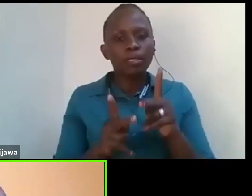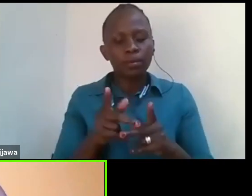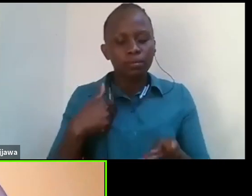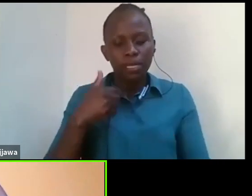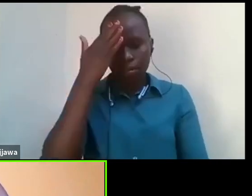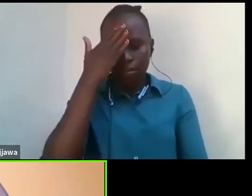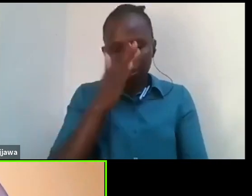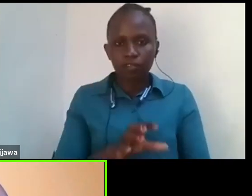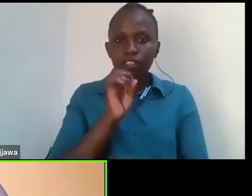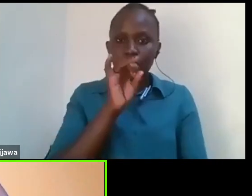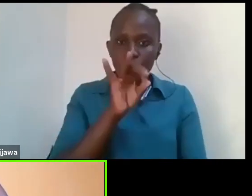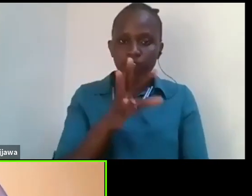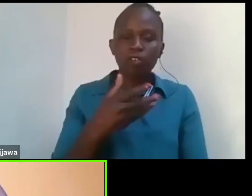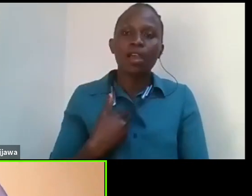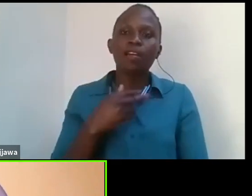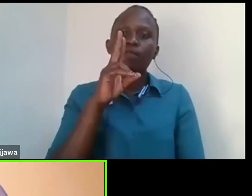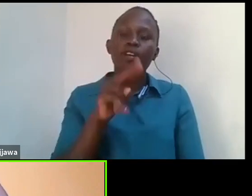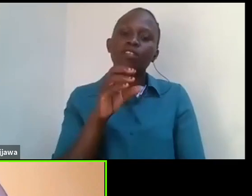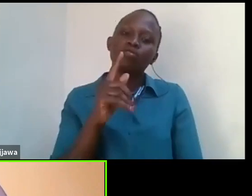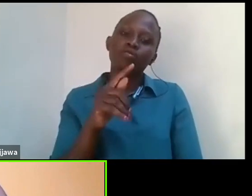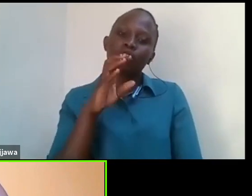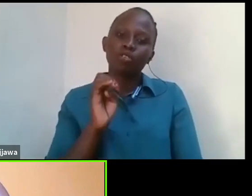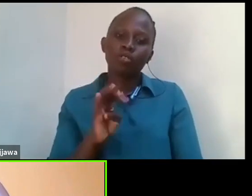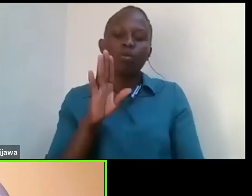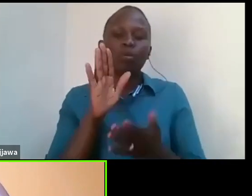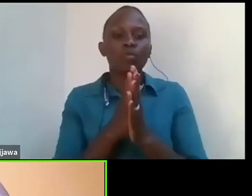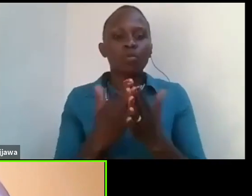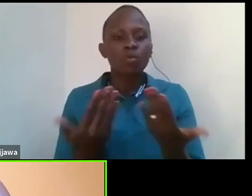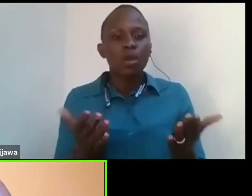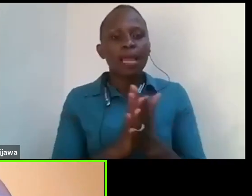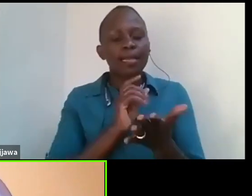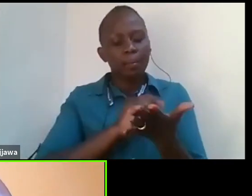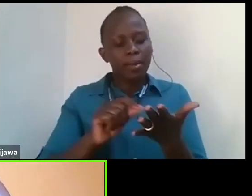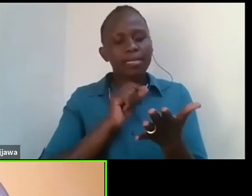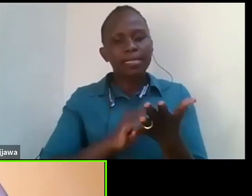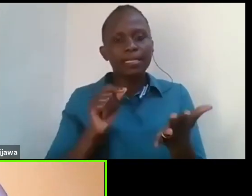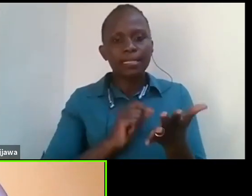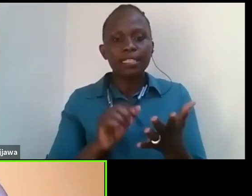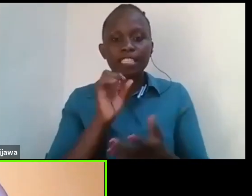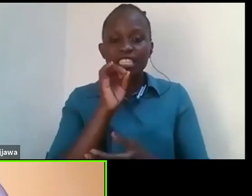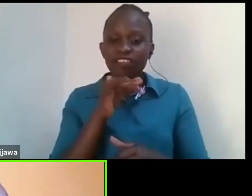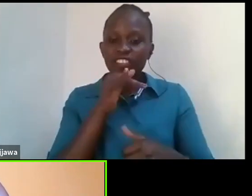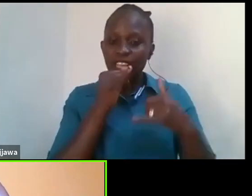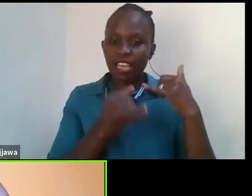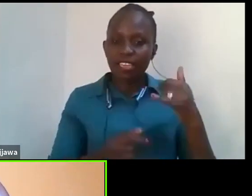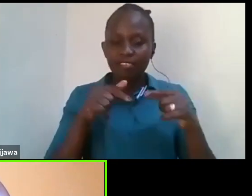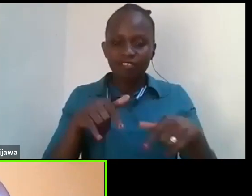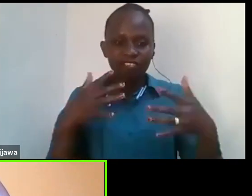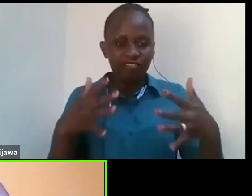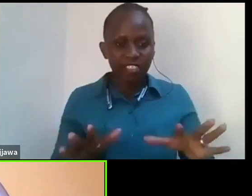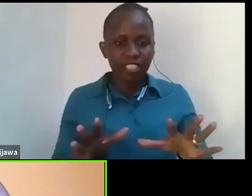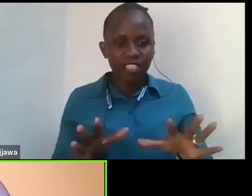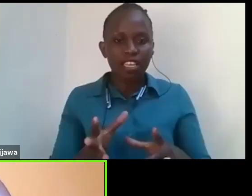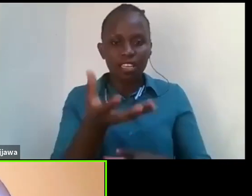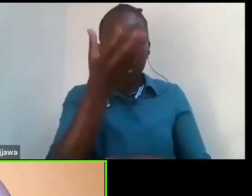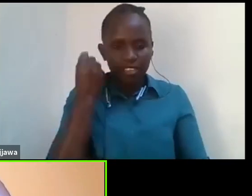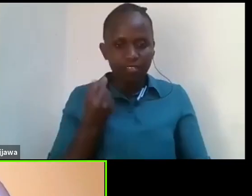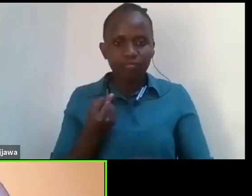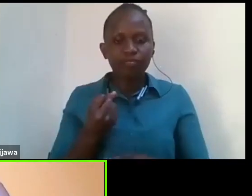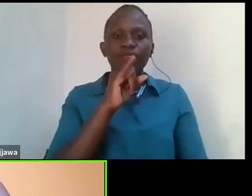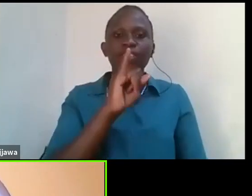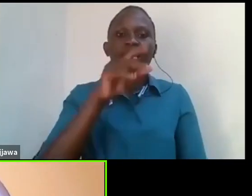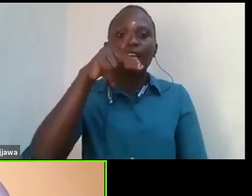notebook and a pen, each one of you has already, by the time we end this session, would have already acquired a form of IP, and that is